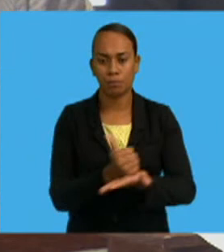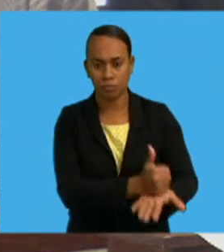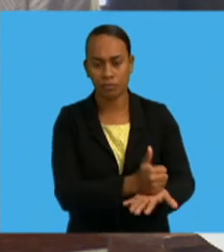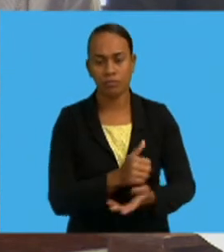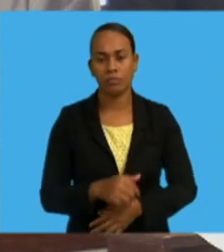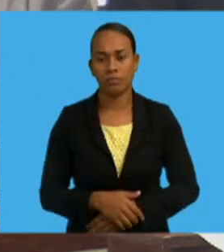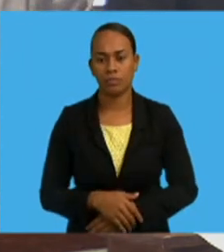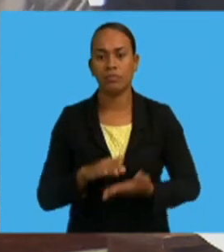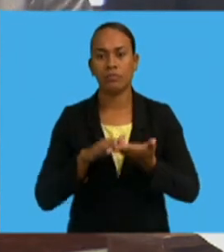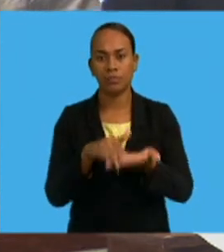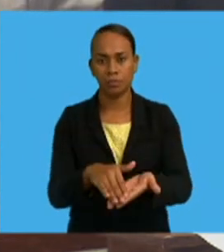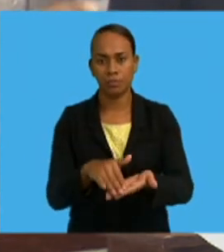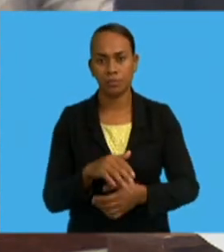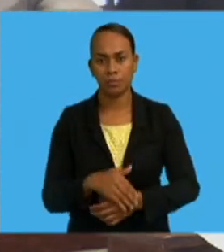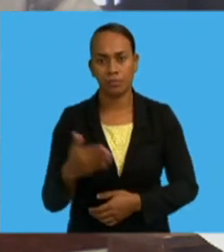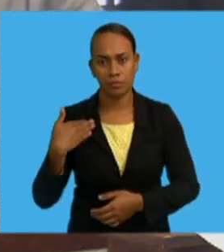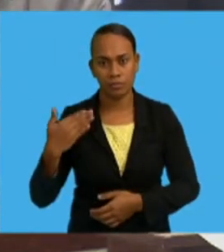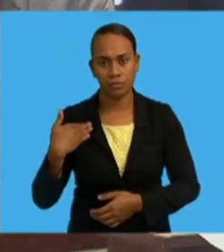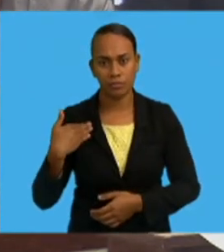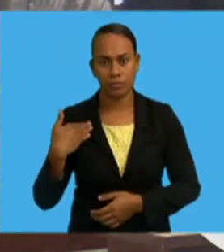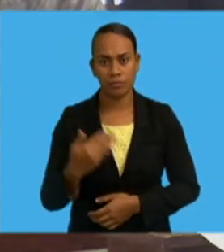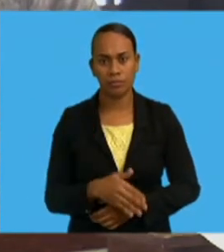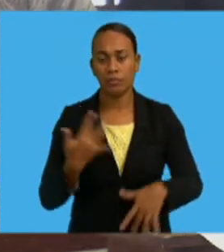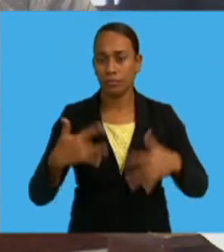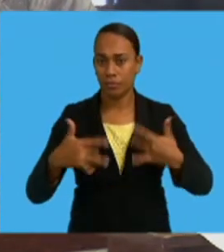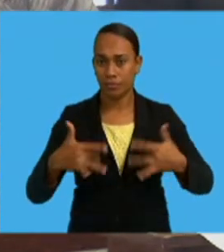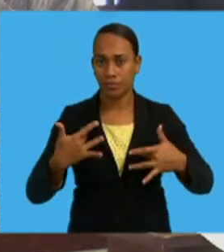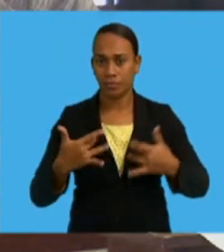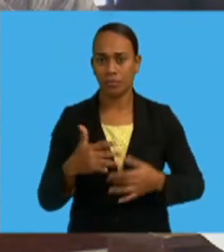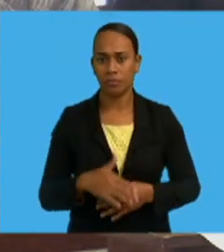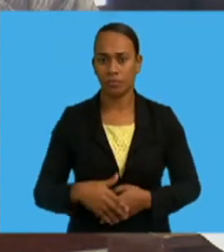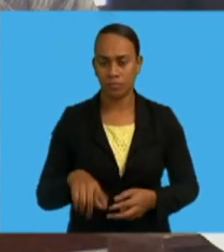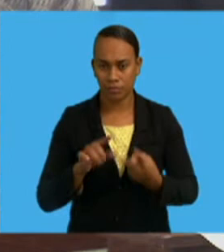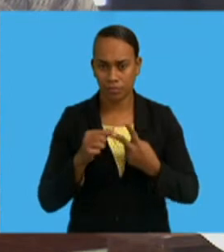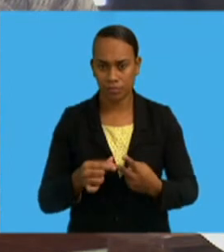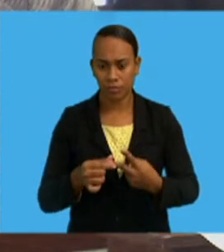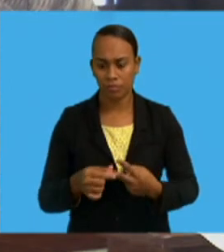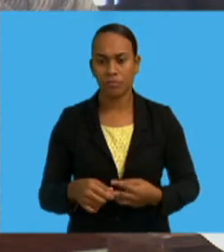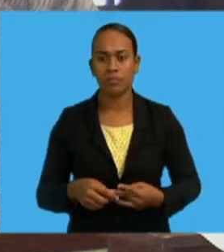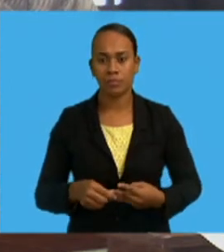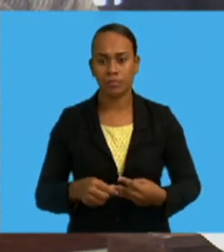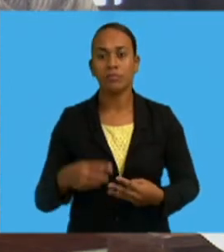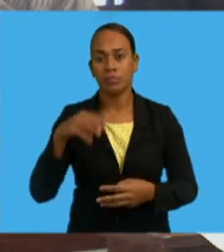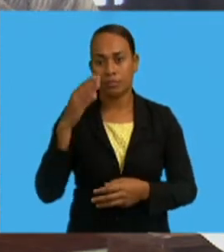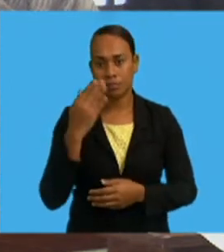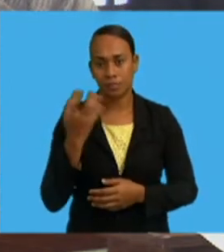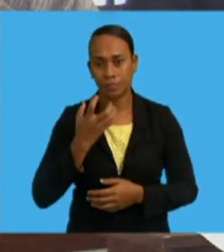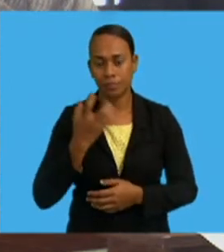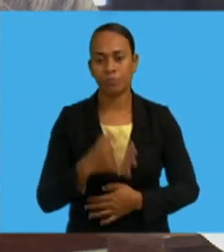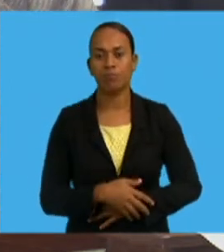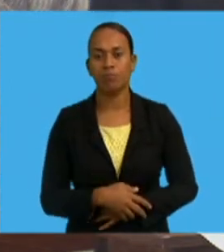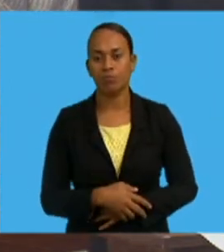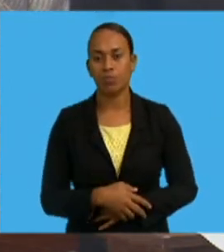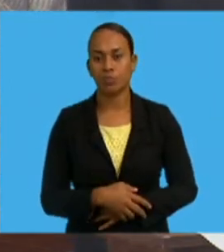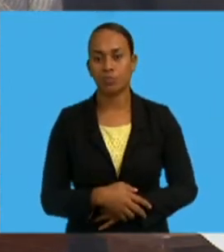healthy lifestyles, and seeking to eliminate the risk of unhealthy environment is all too rarely acknowledged, but it is indeed vital